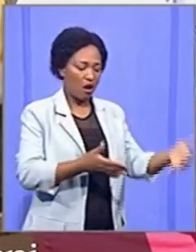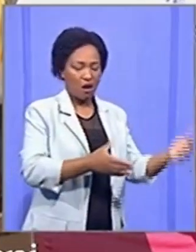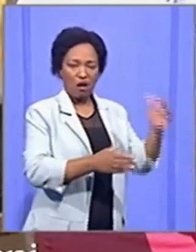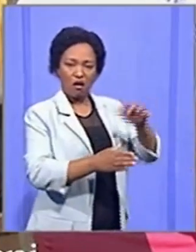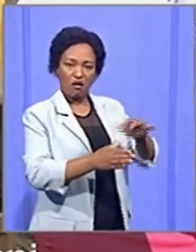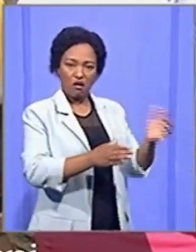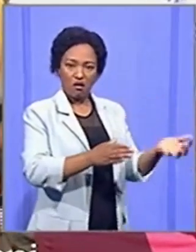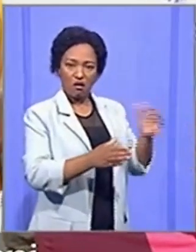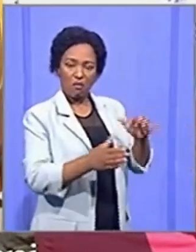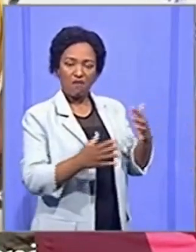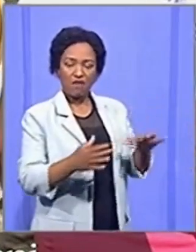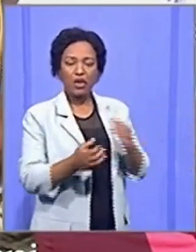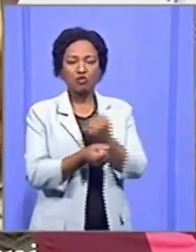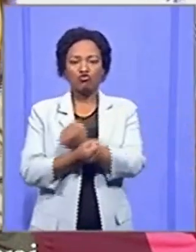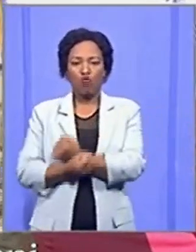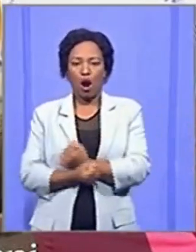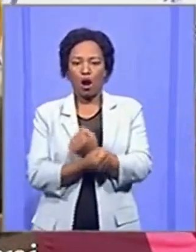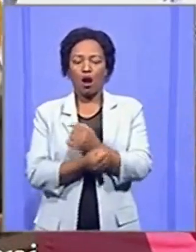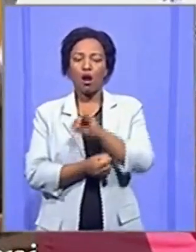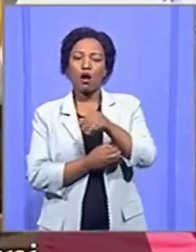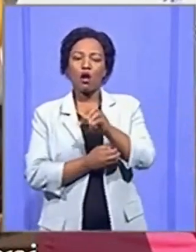clean. Sometimes we suffer from